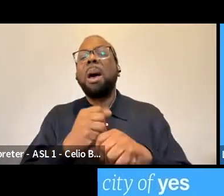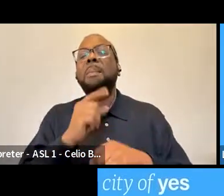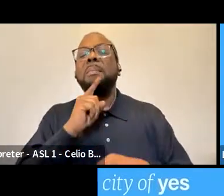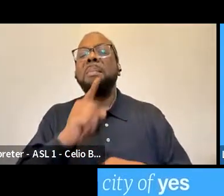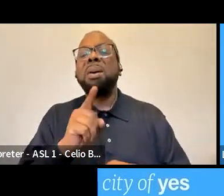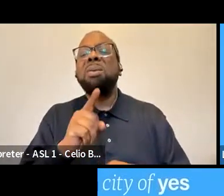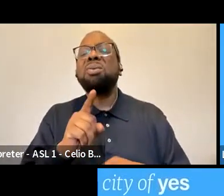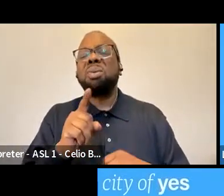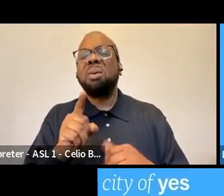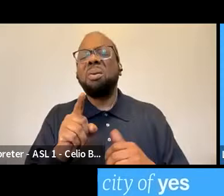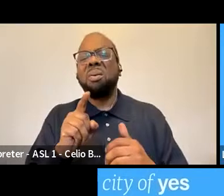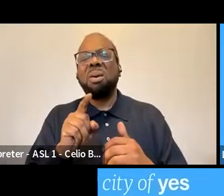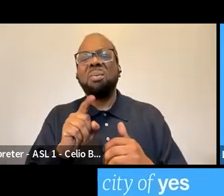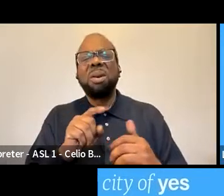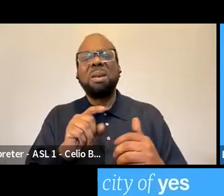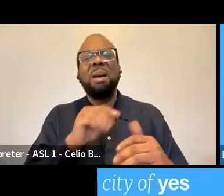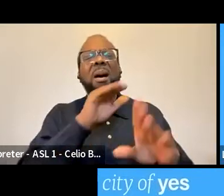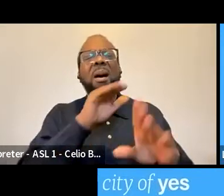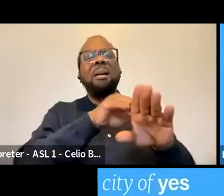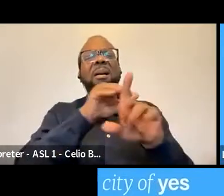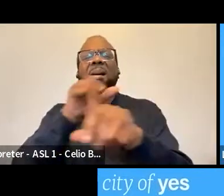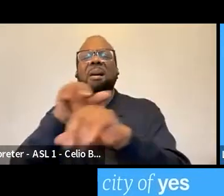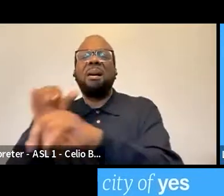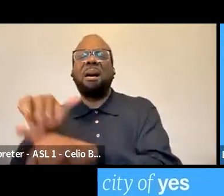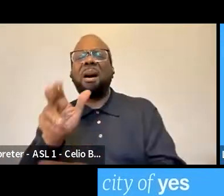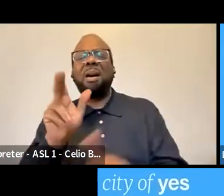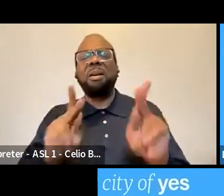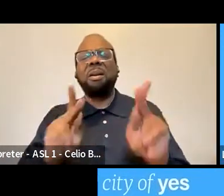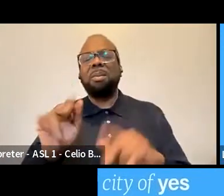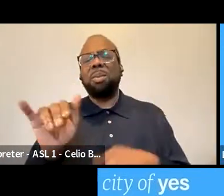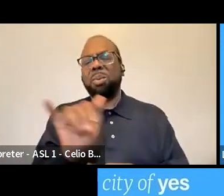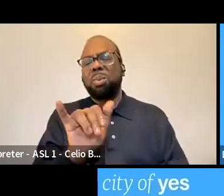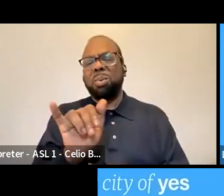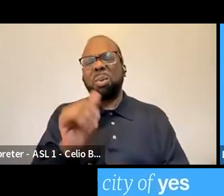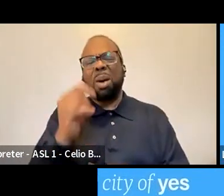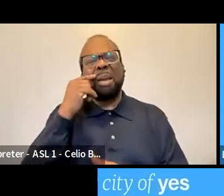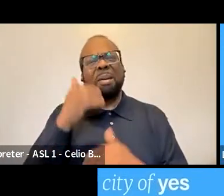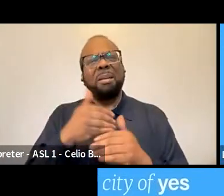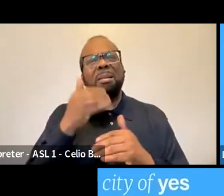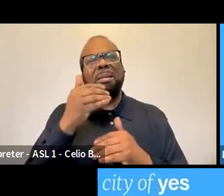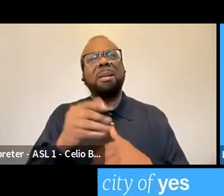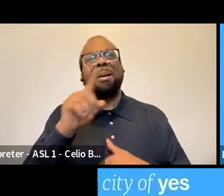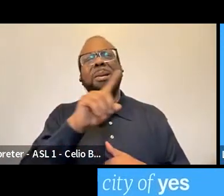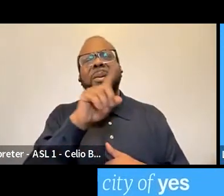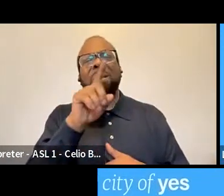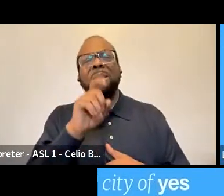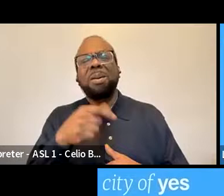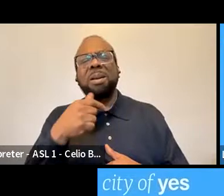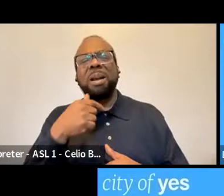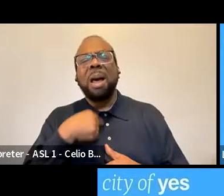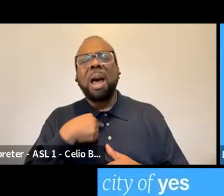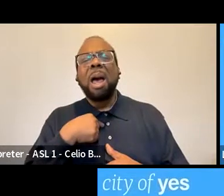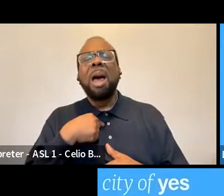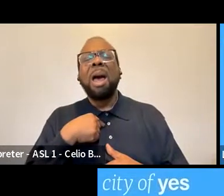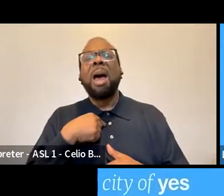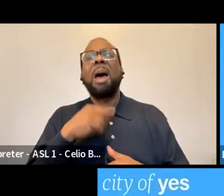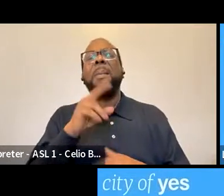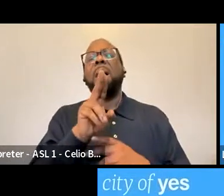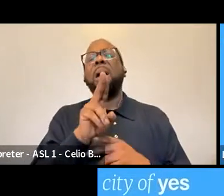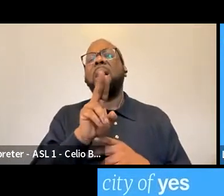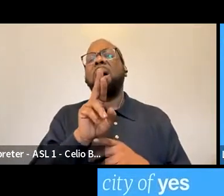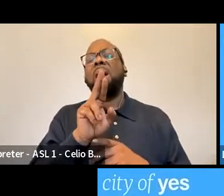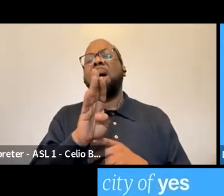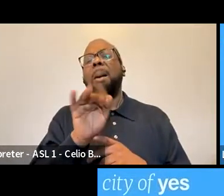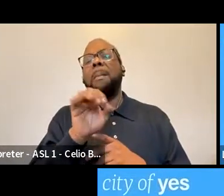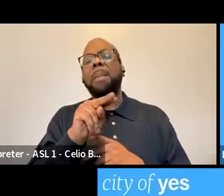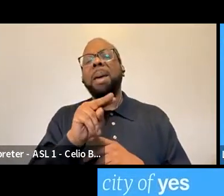question and get to the other people who have their hands up. I think the next question, or John, did you want to take it about urban design outcomes? So